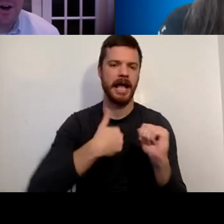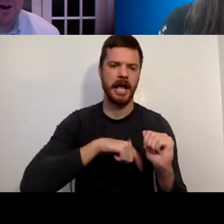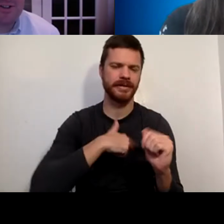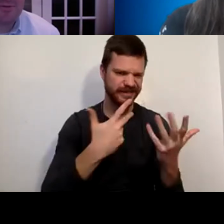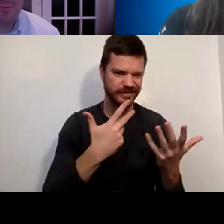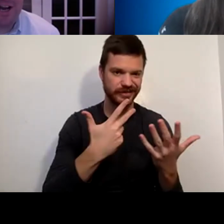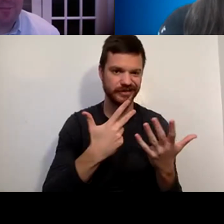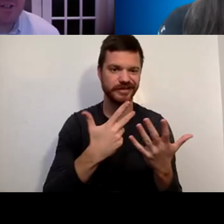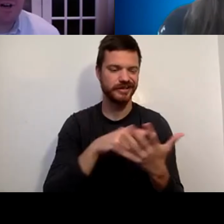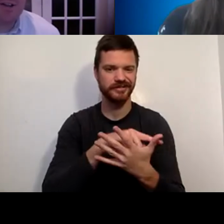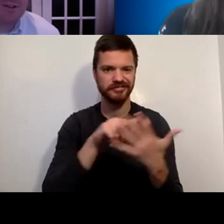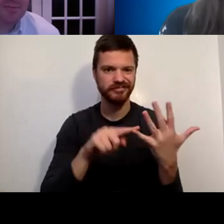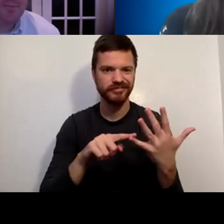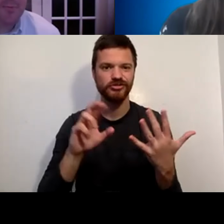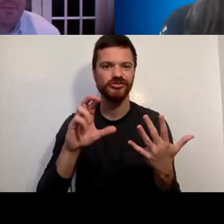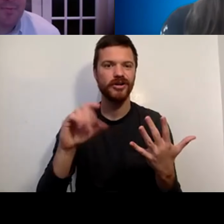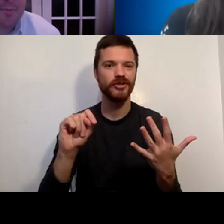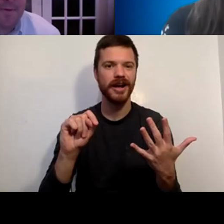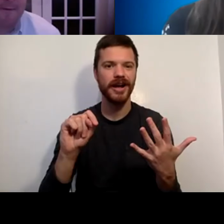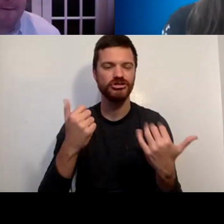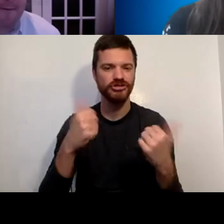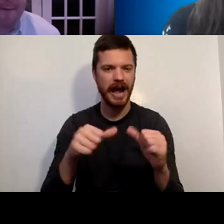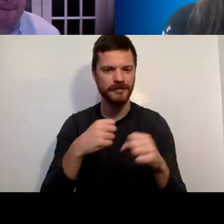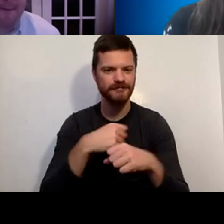data across randomized trials.